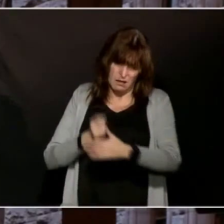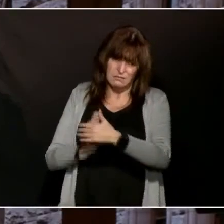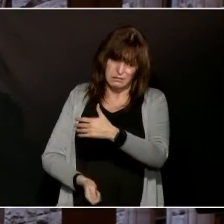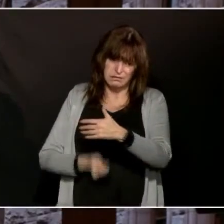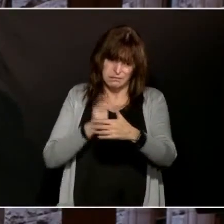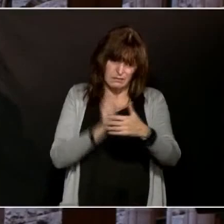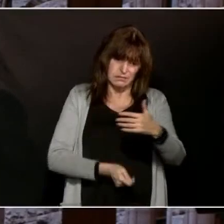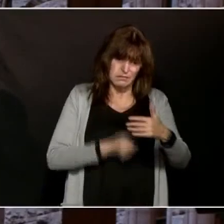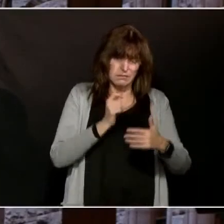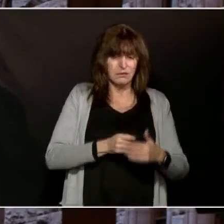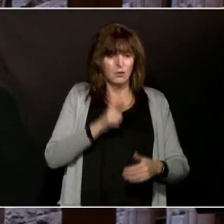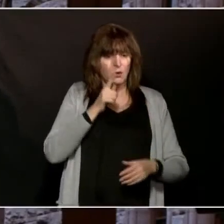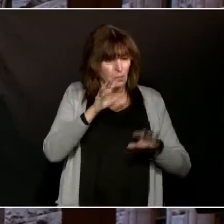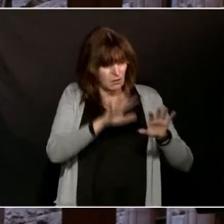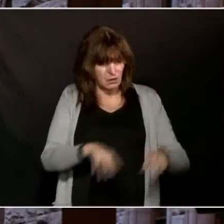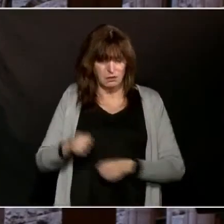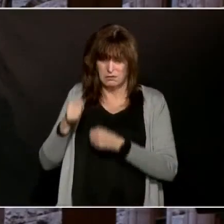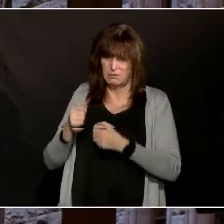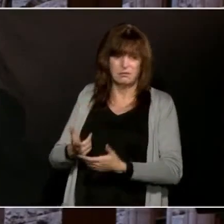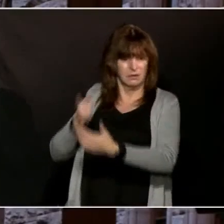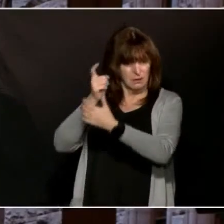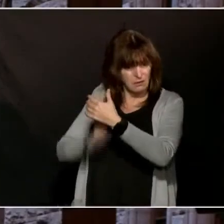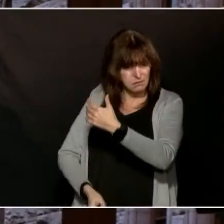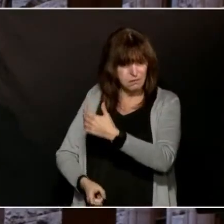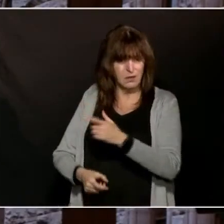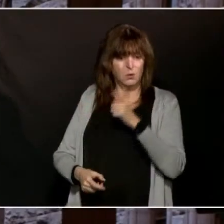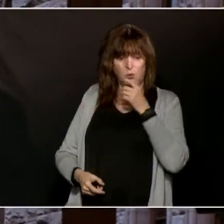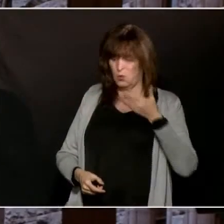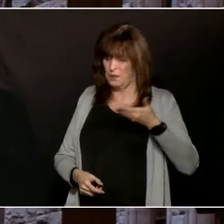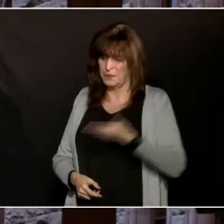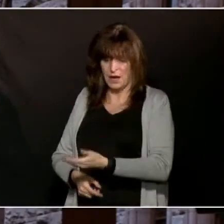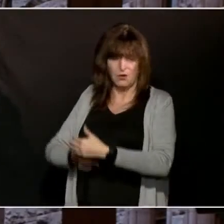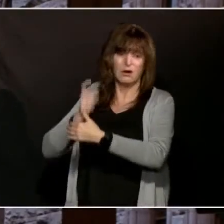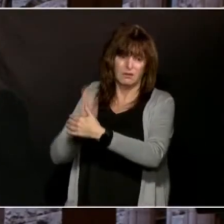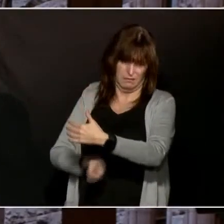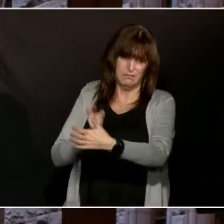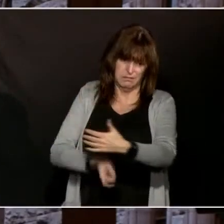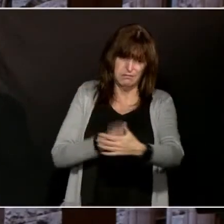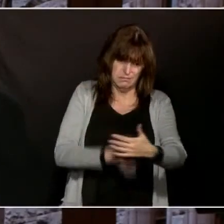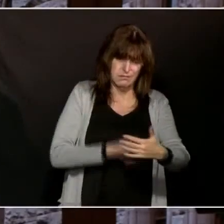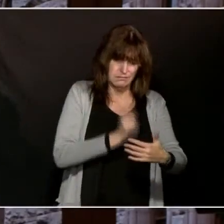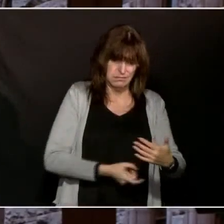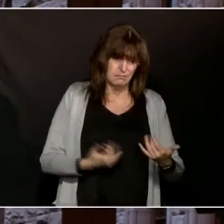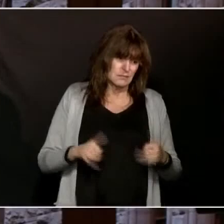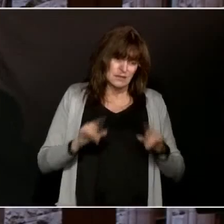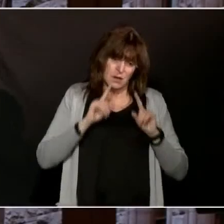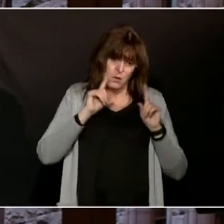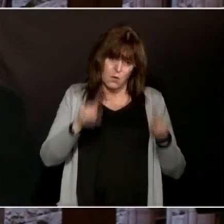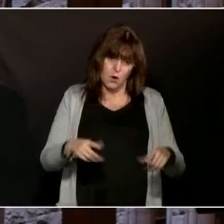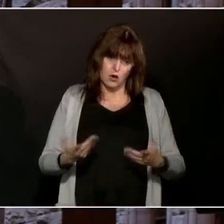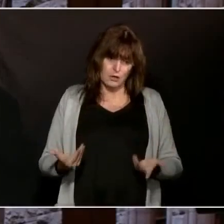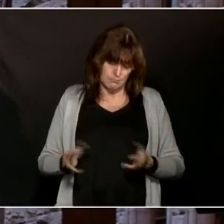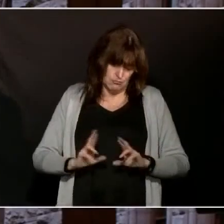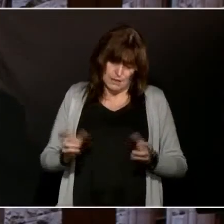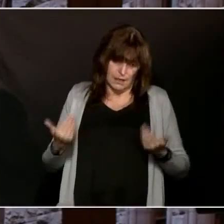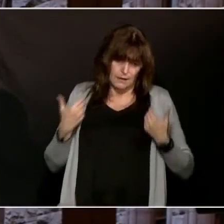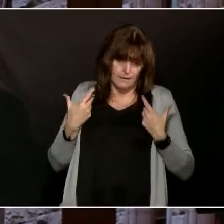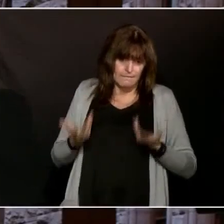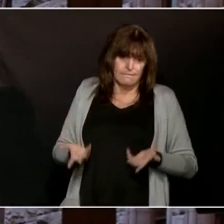fine and individuals as well. So that has not been lifted. I think people can still